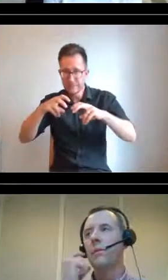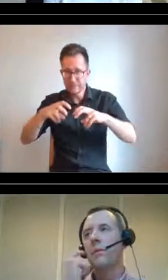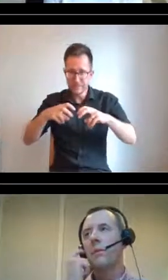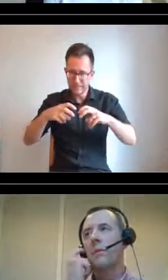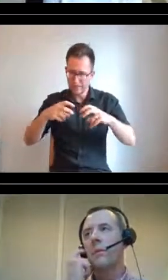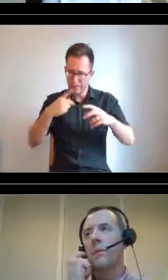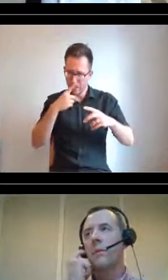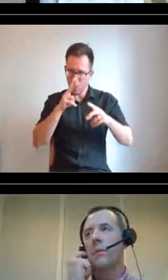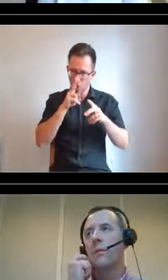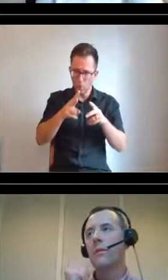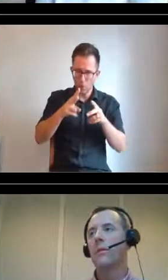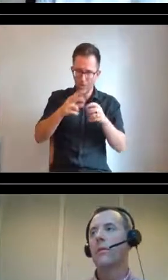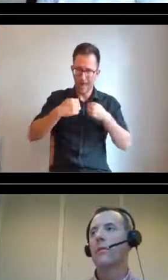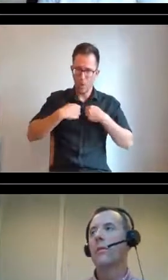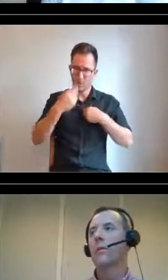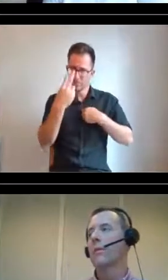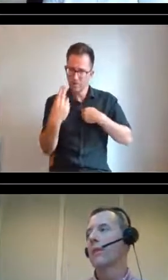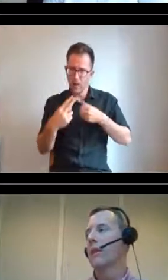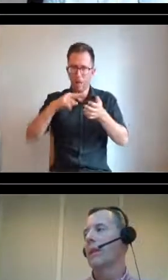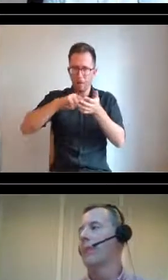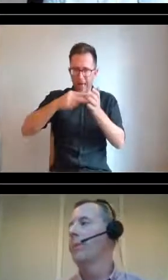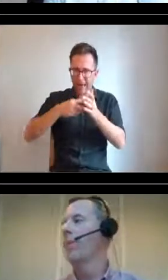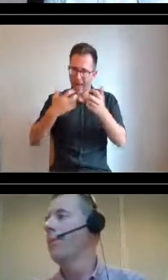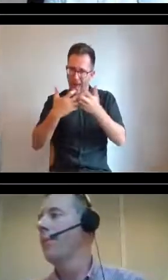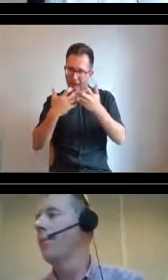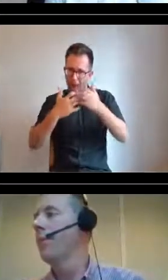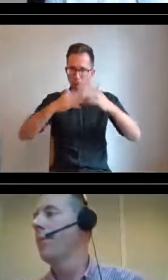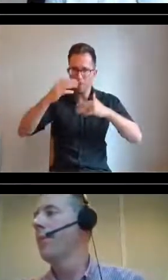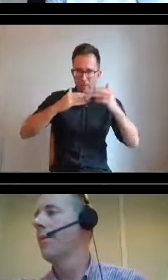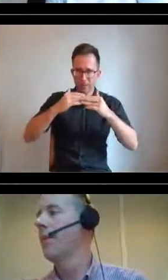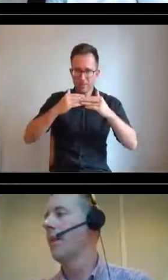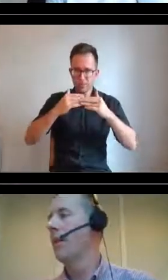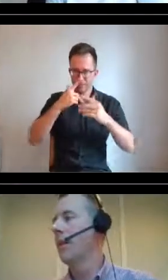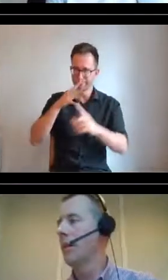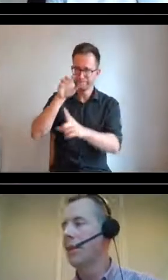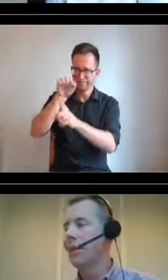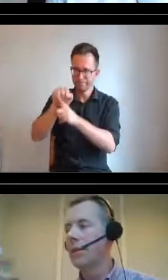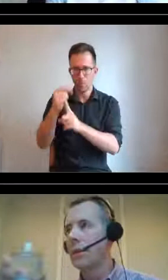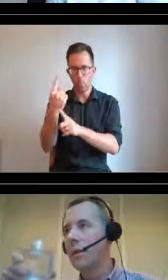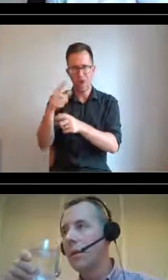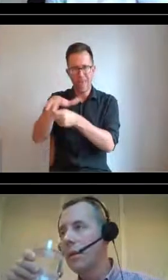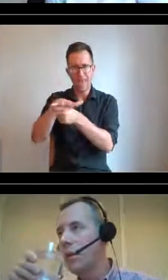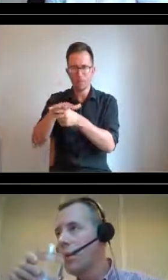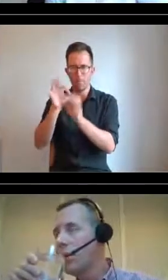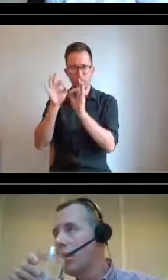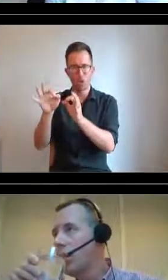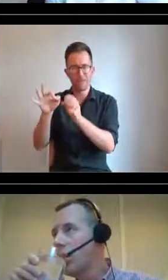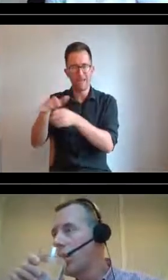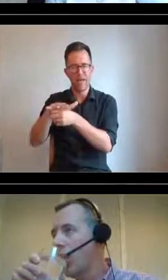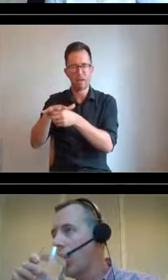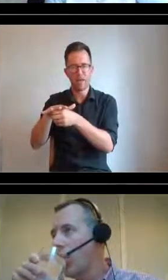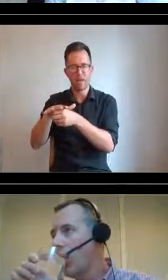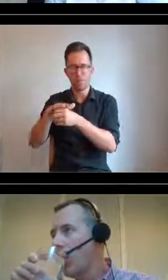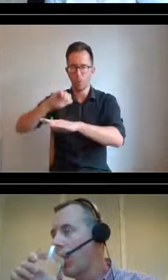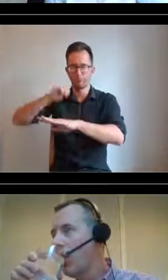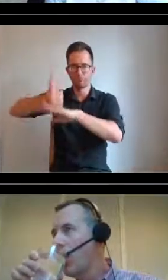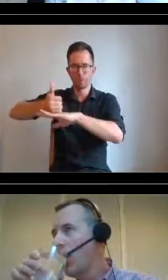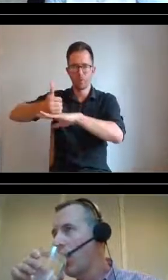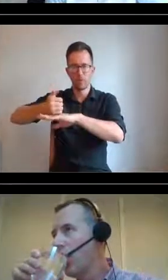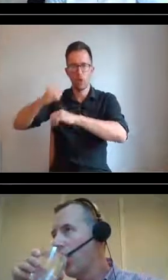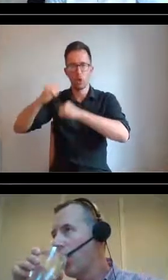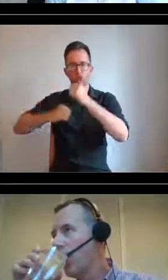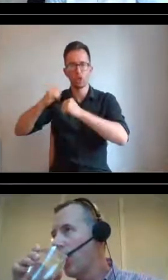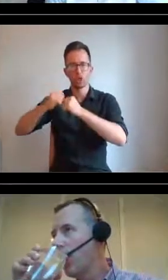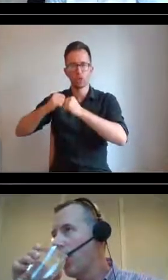junction is being constructed, and that's been a site that's been allocated for that particular site construction